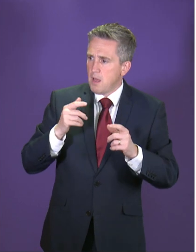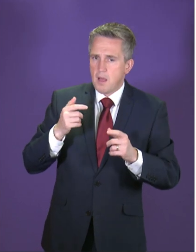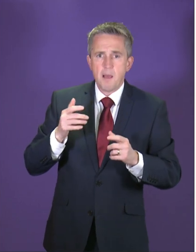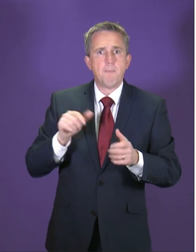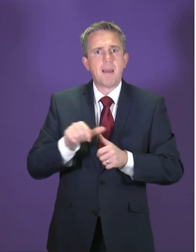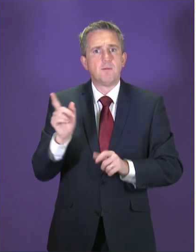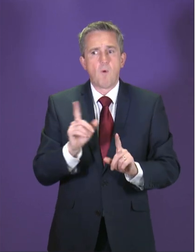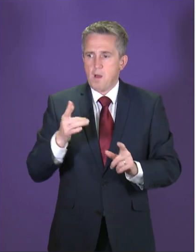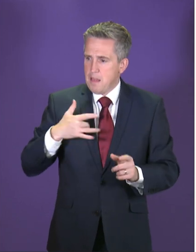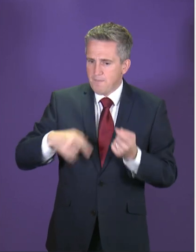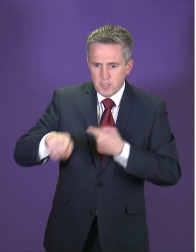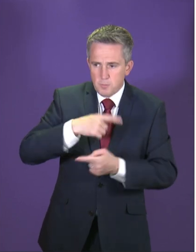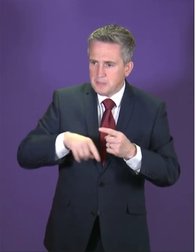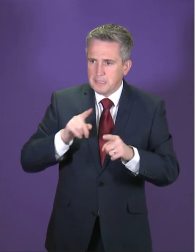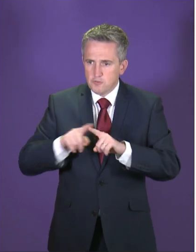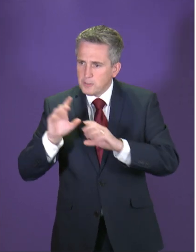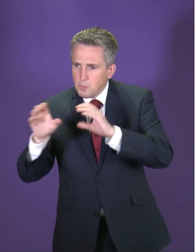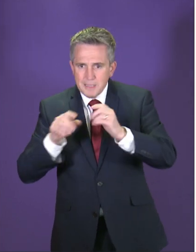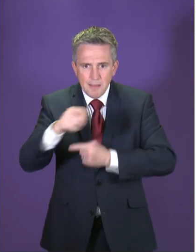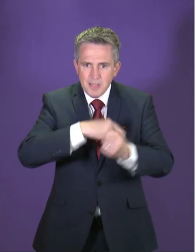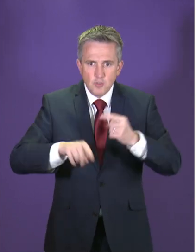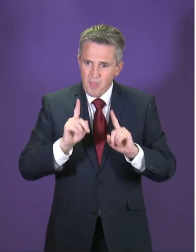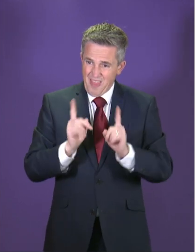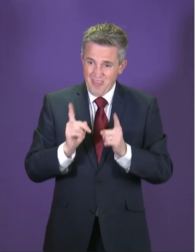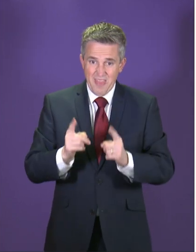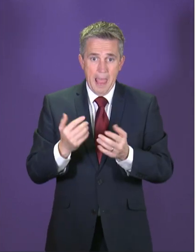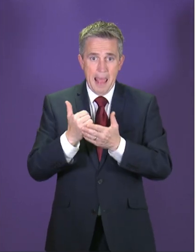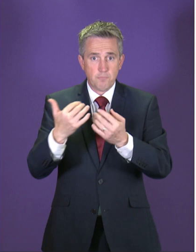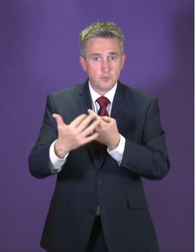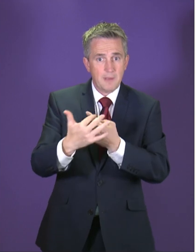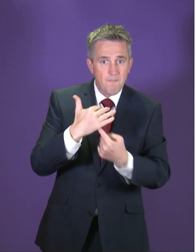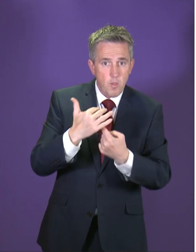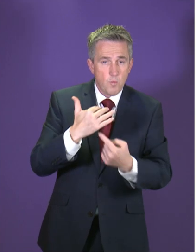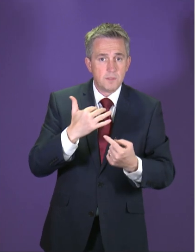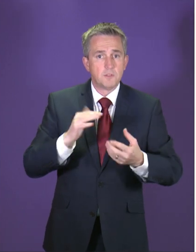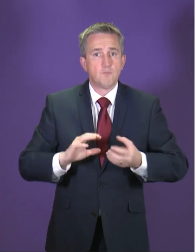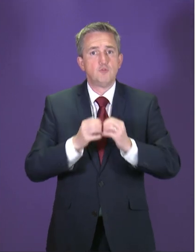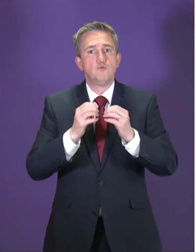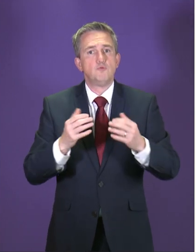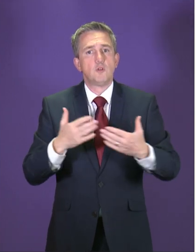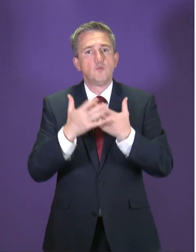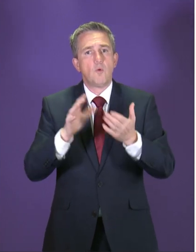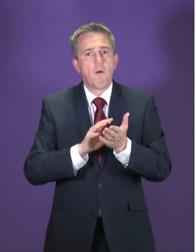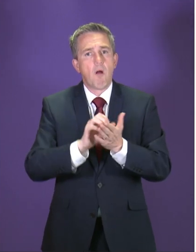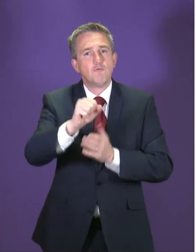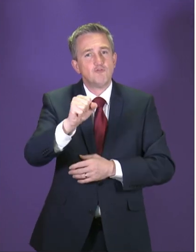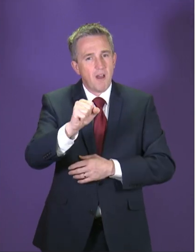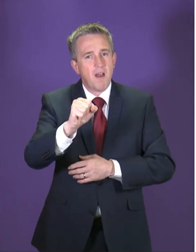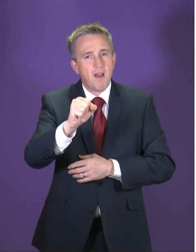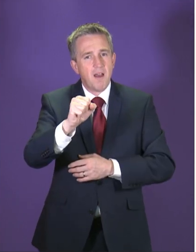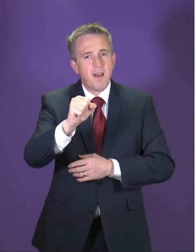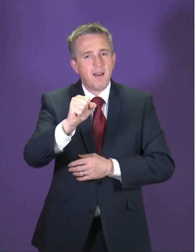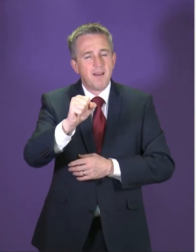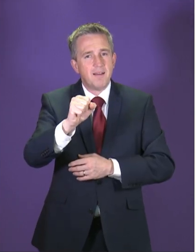a living community of creative types, is what will produce culture. And